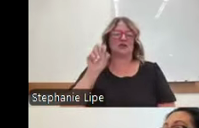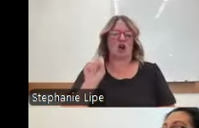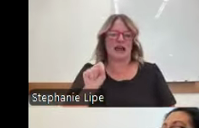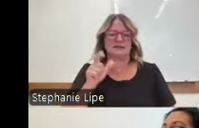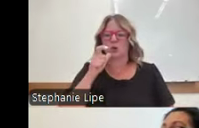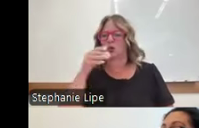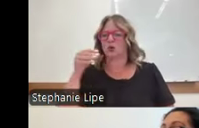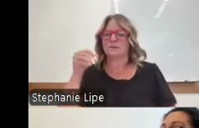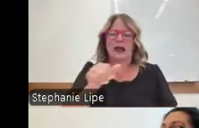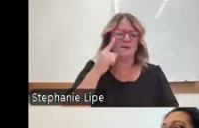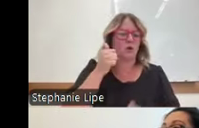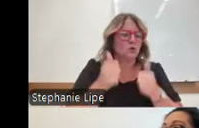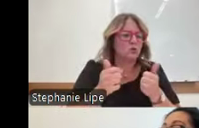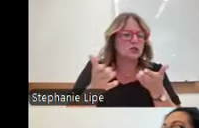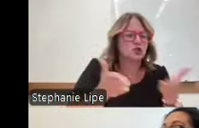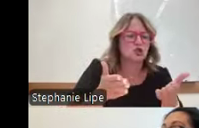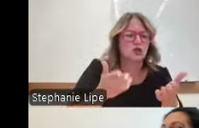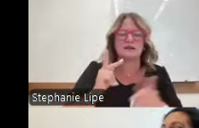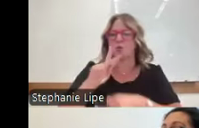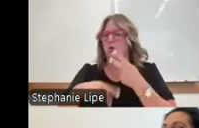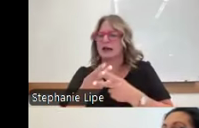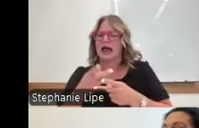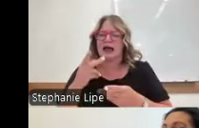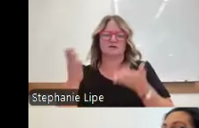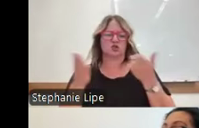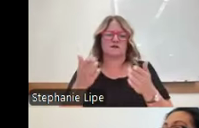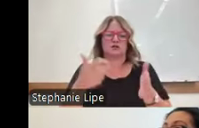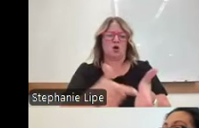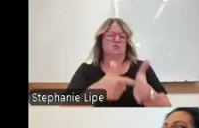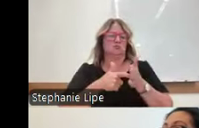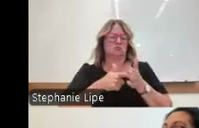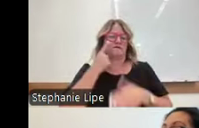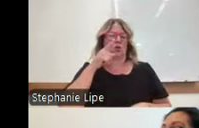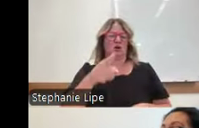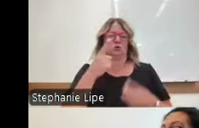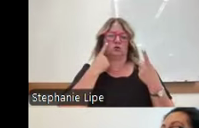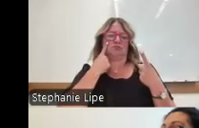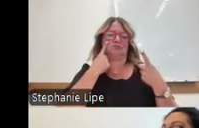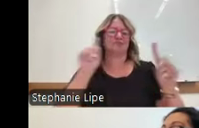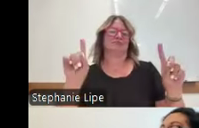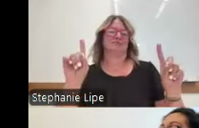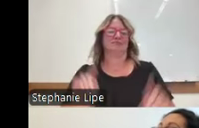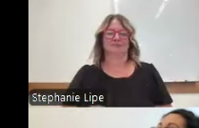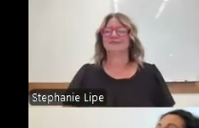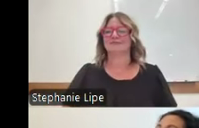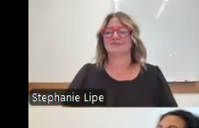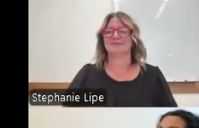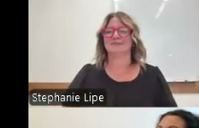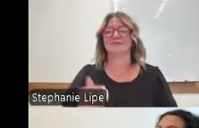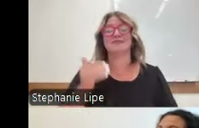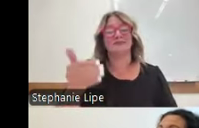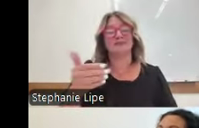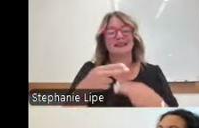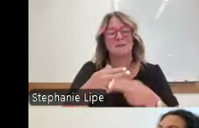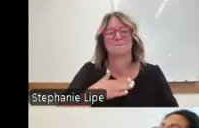be received from DRS and who is paying for which service, and what type of services are required for you to be